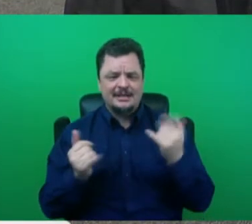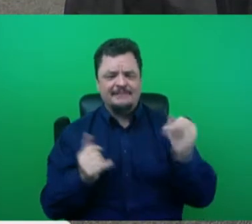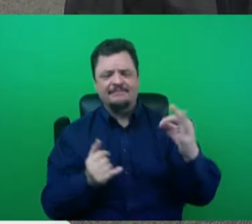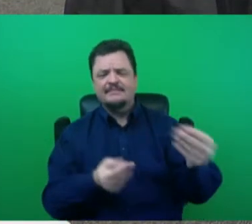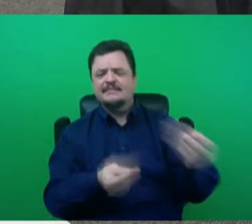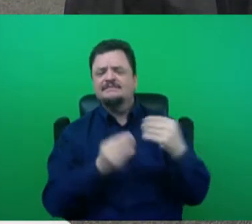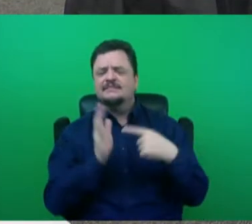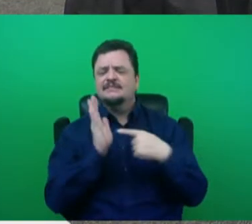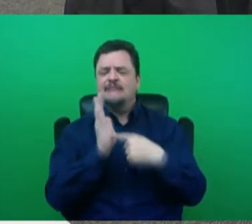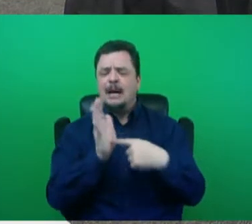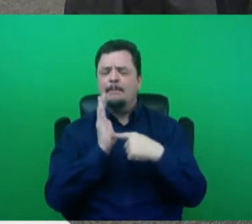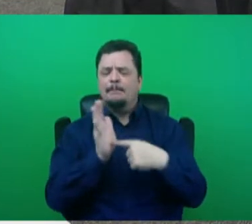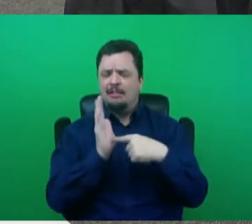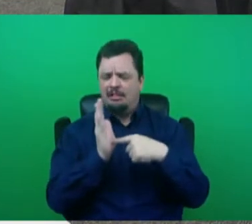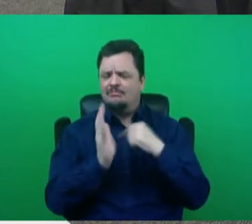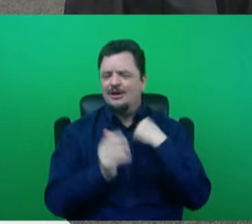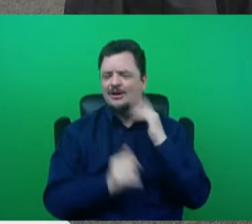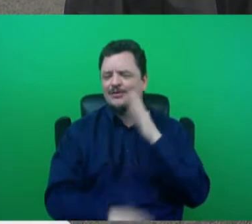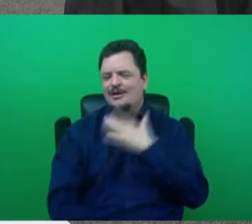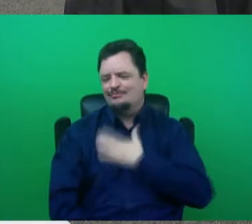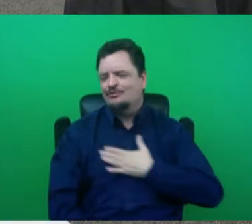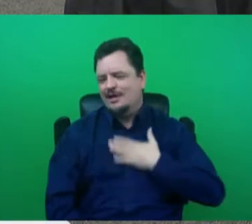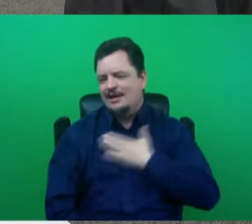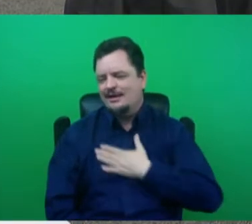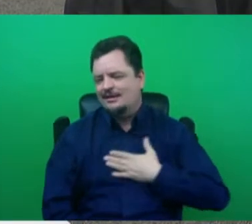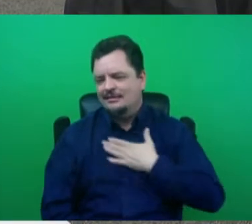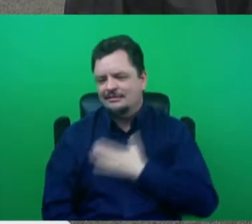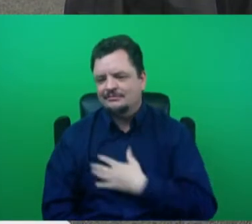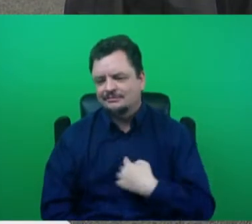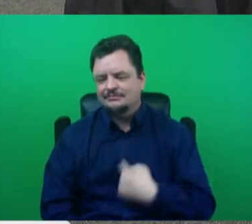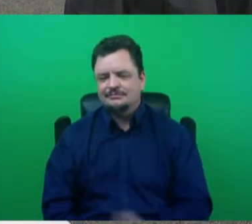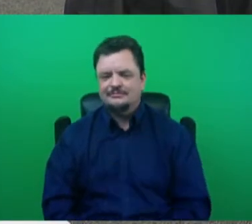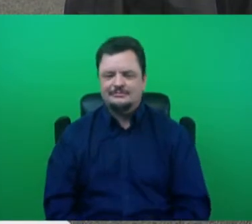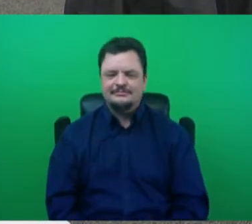Kari, I just hope to have a glass of wine with you and Joel at some point.